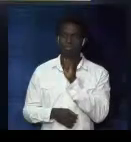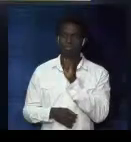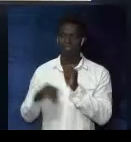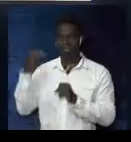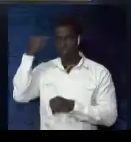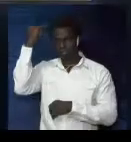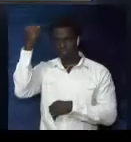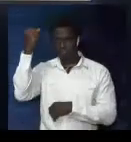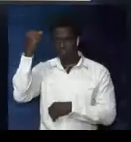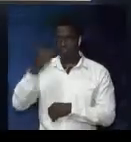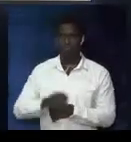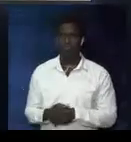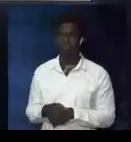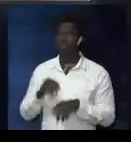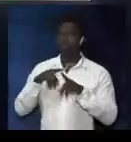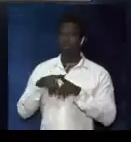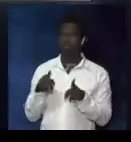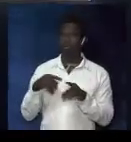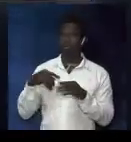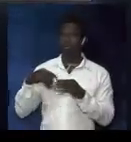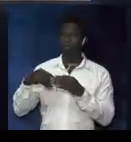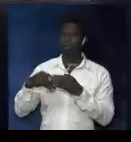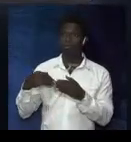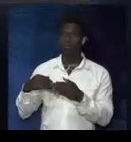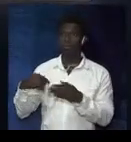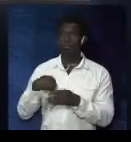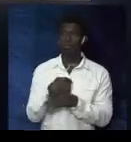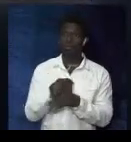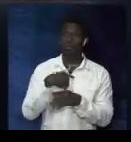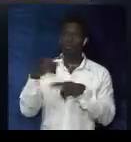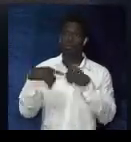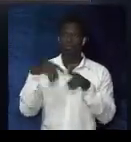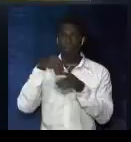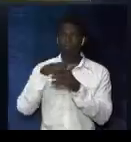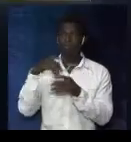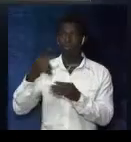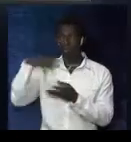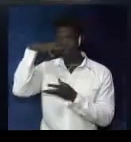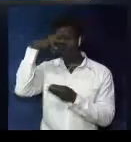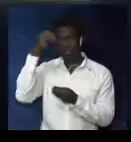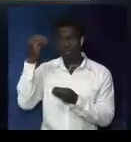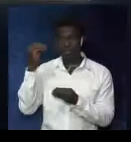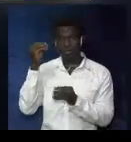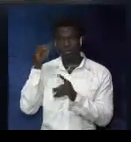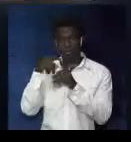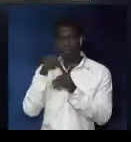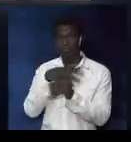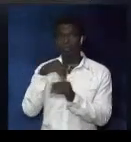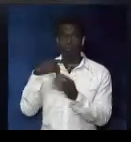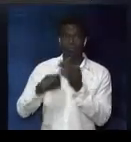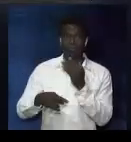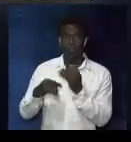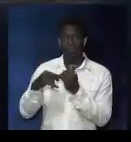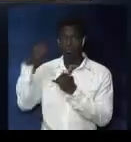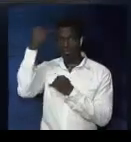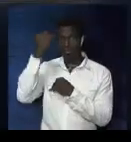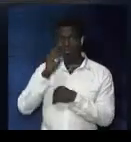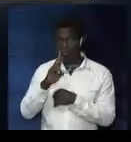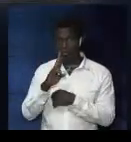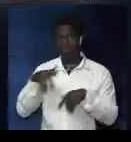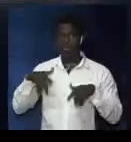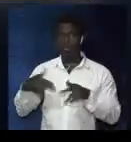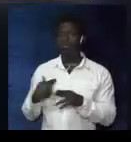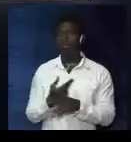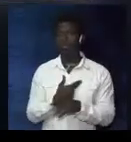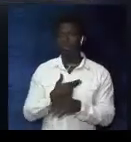I-D-I-O-M-S, idioms. But before we go into the learning objectives and what idioms are, let's have